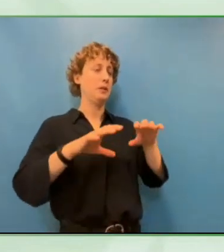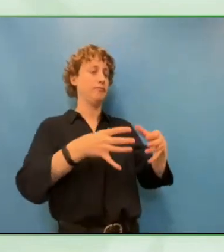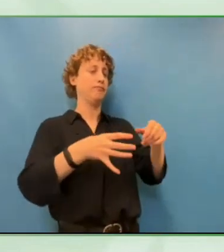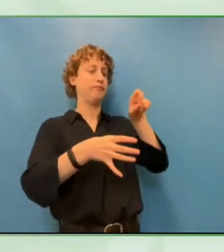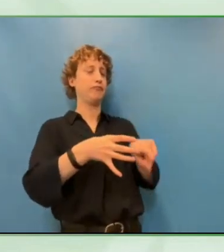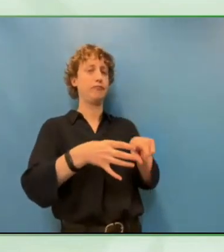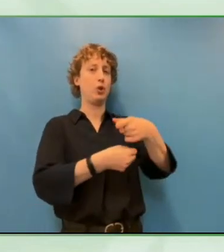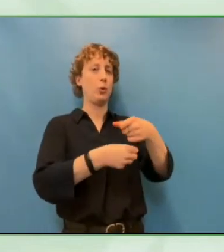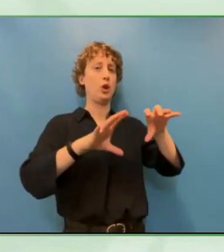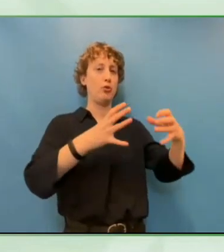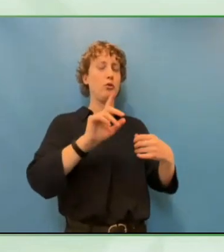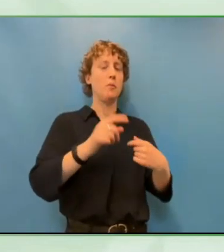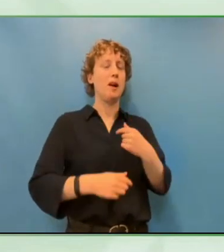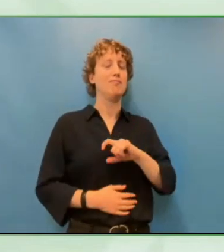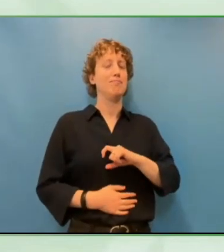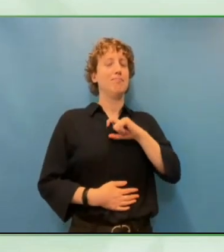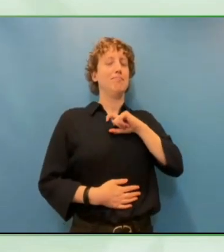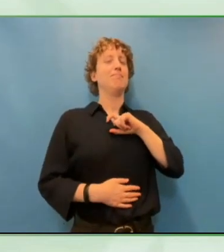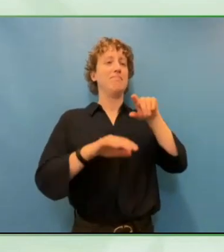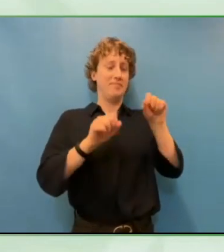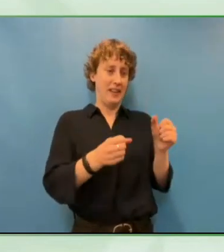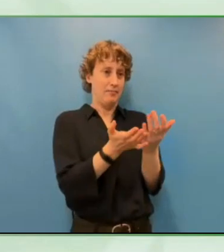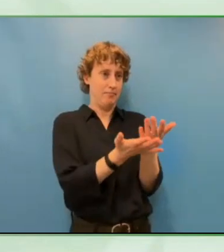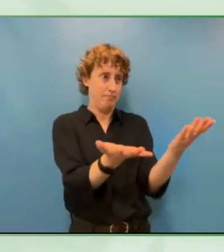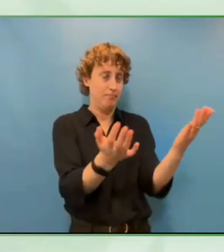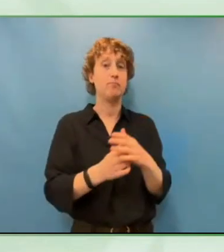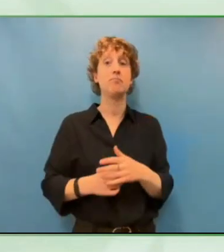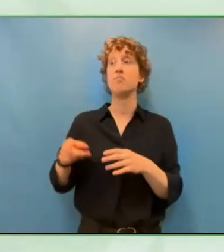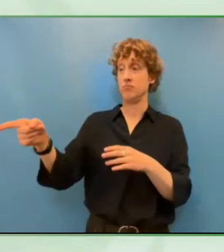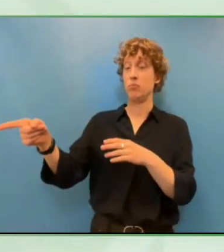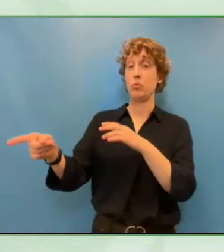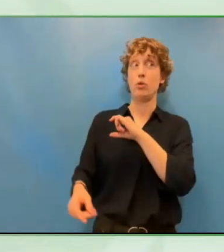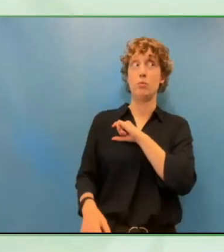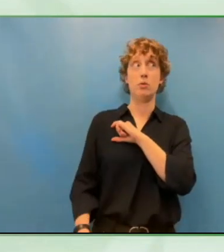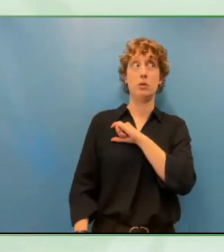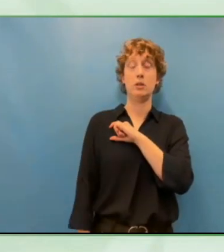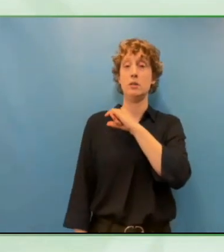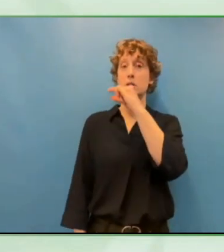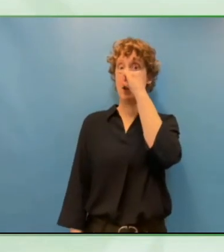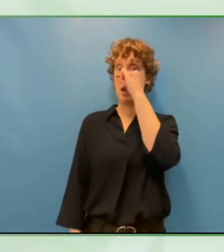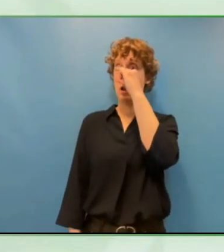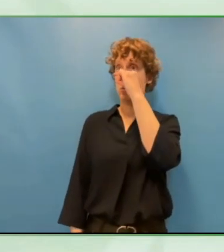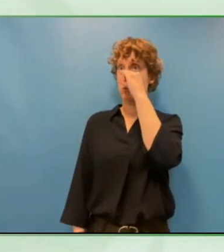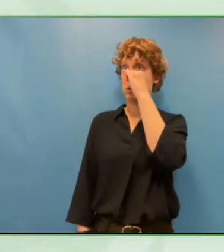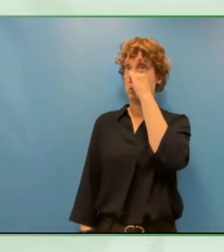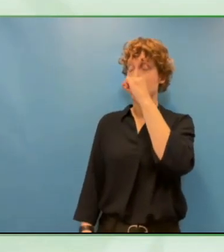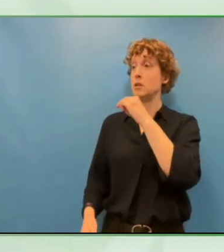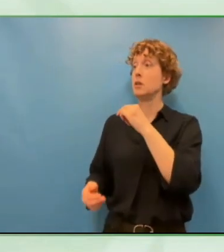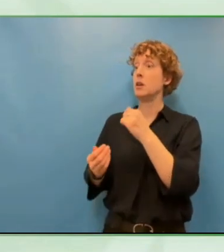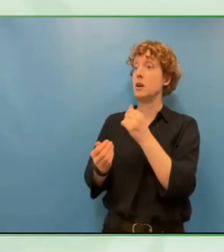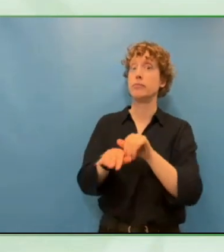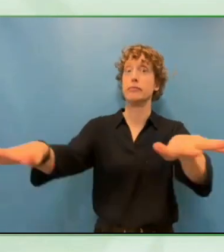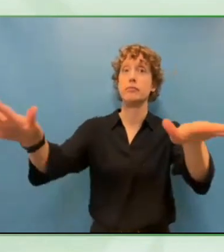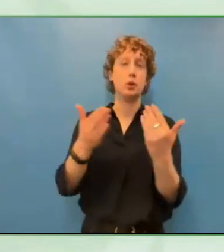share is what Abu Dhabi police has been rolled out. So, for example,